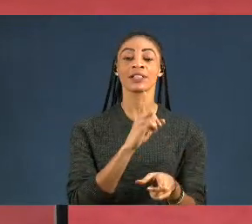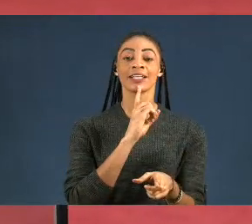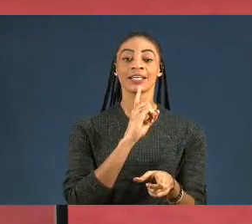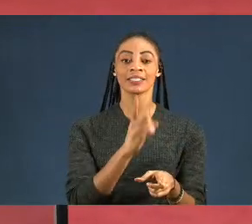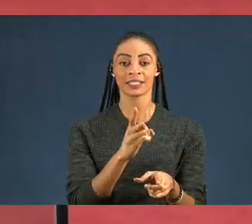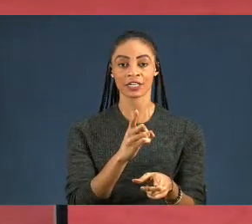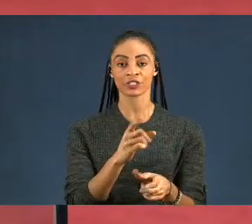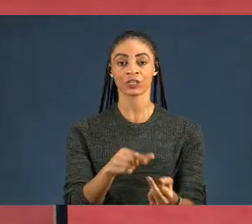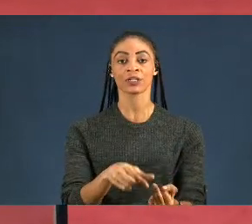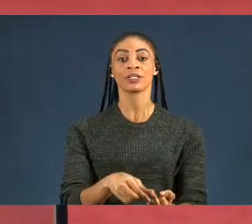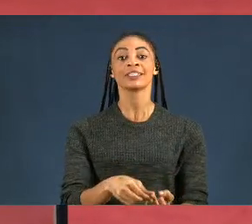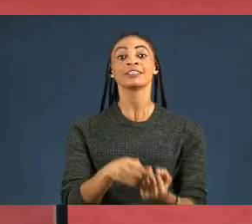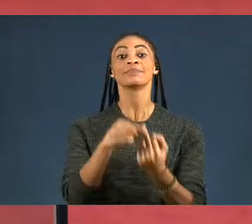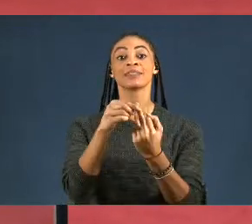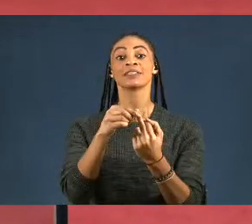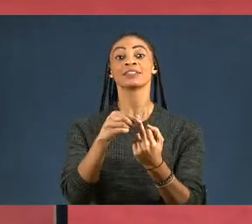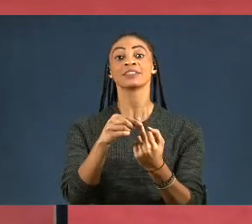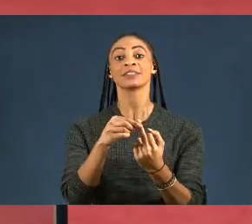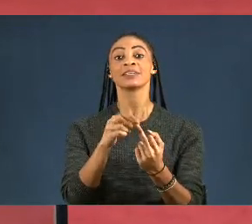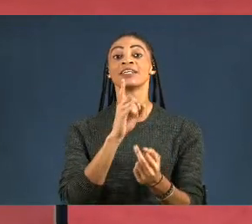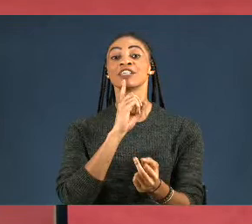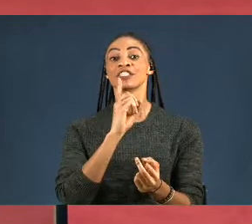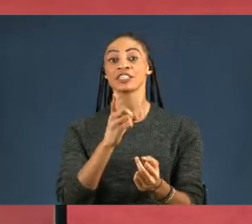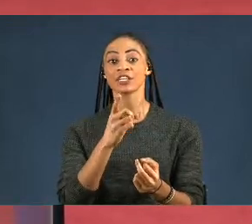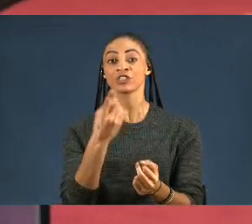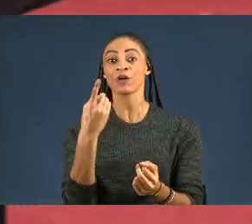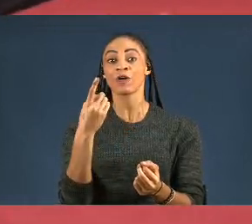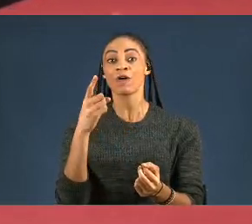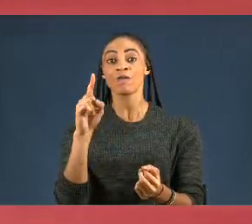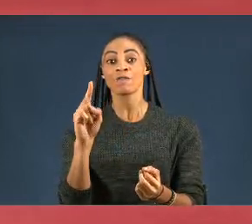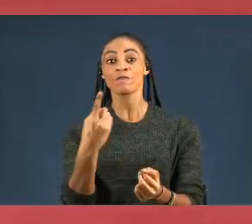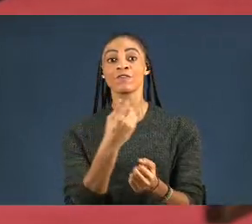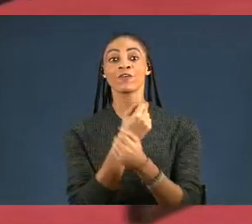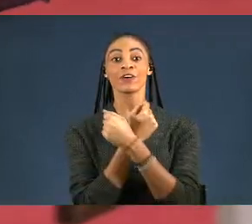to love is for everybody. We are to love one another. But